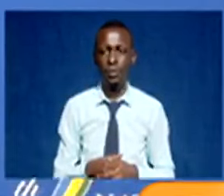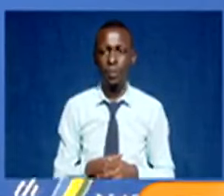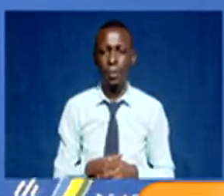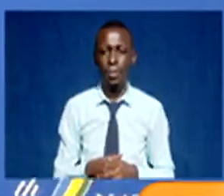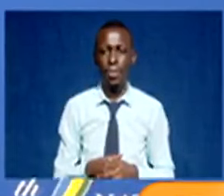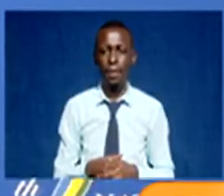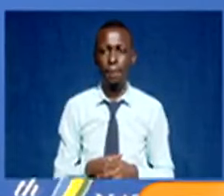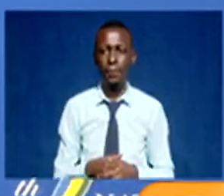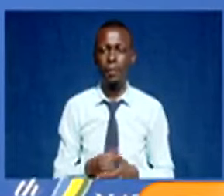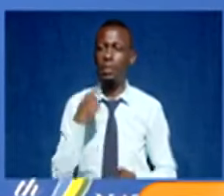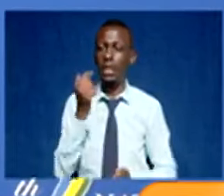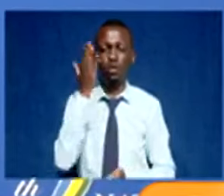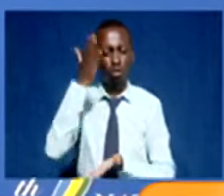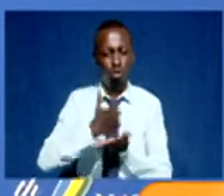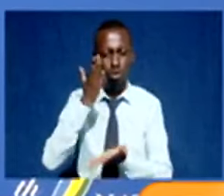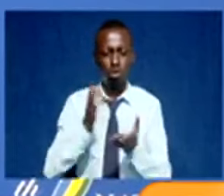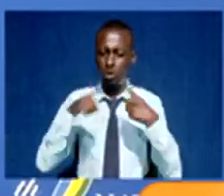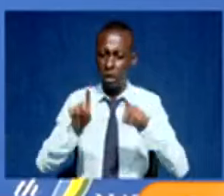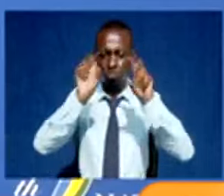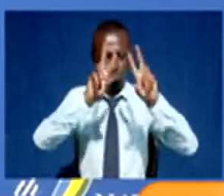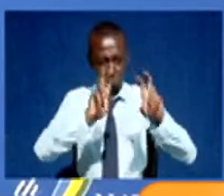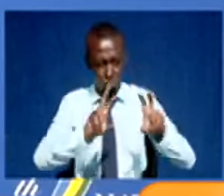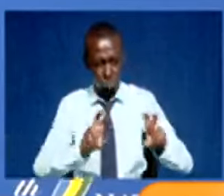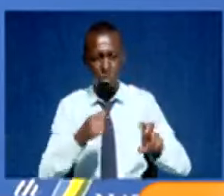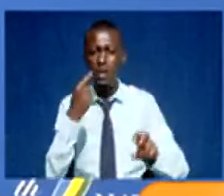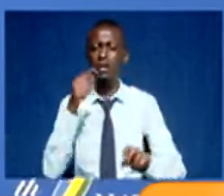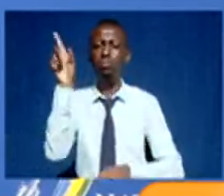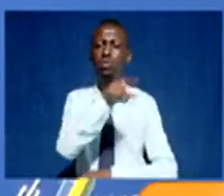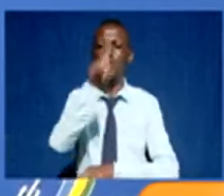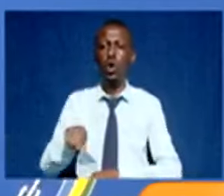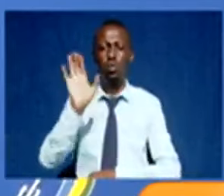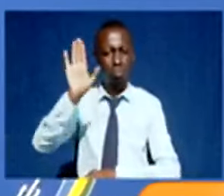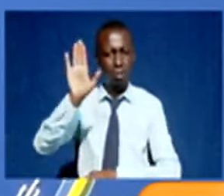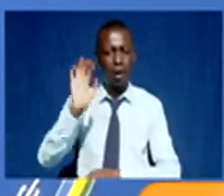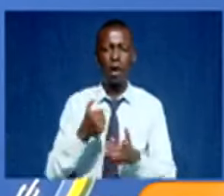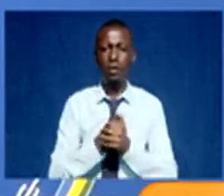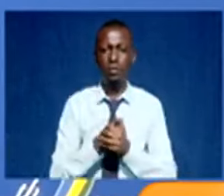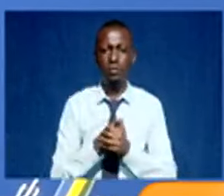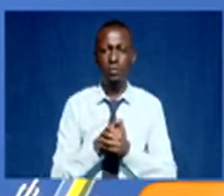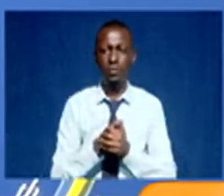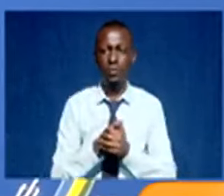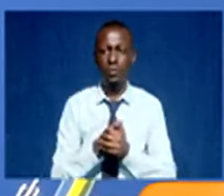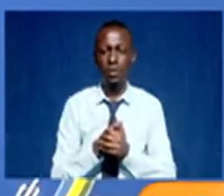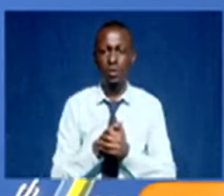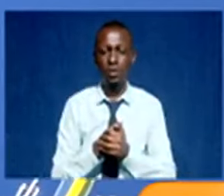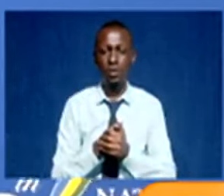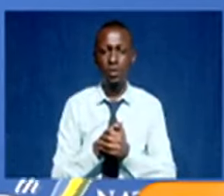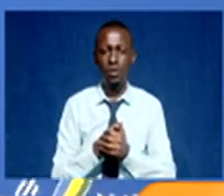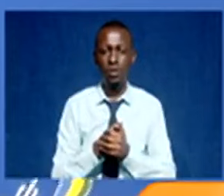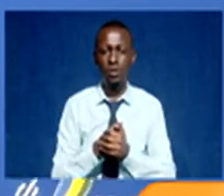For me, I'm giving you a fact. Go and investigate and prove me wrong. With time, there has been an